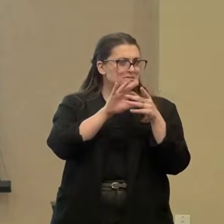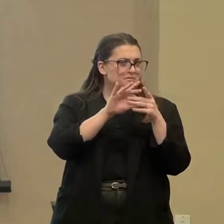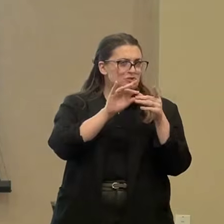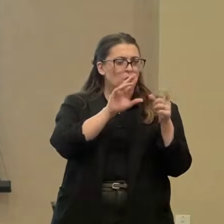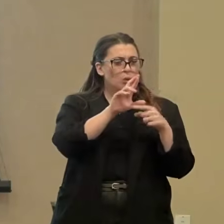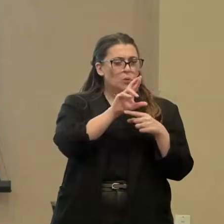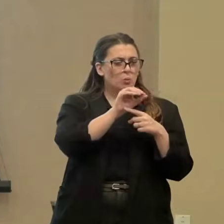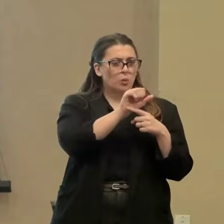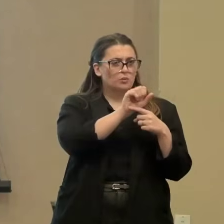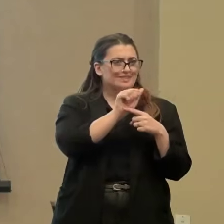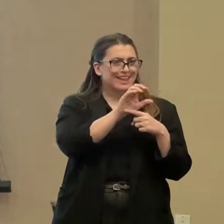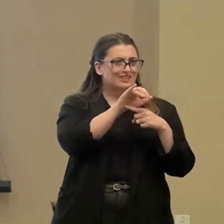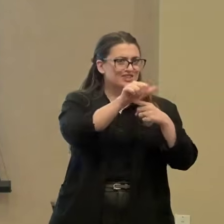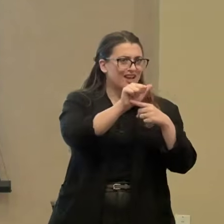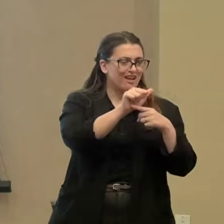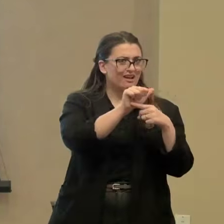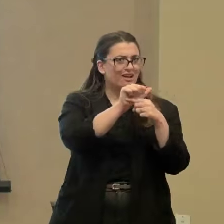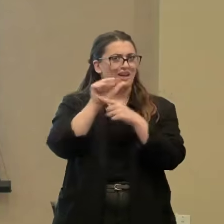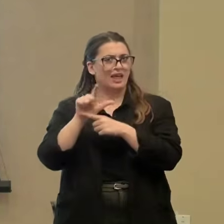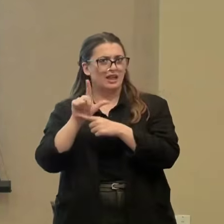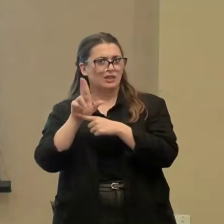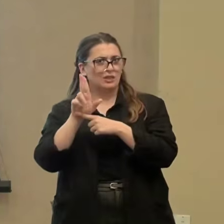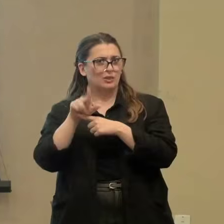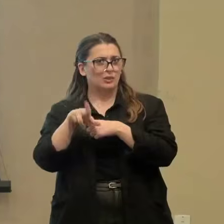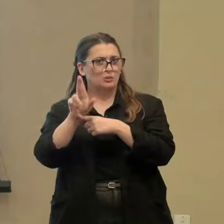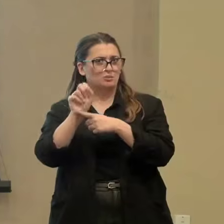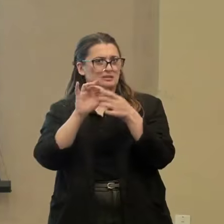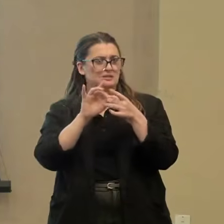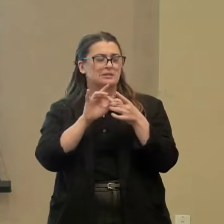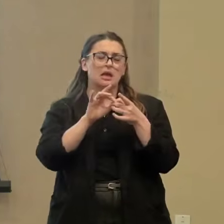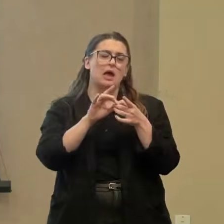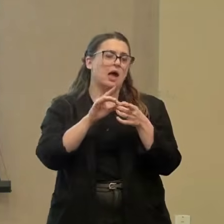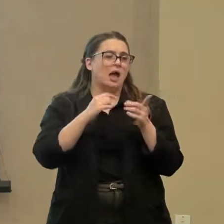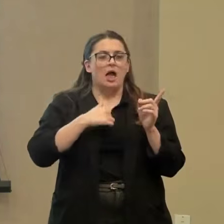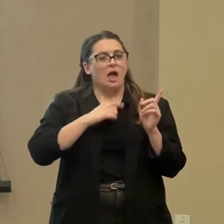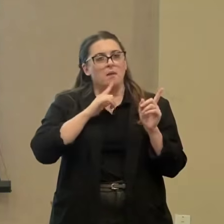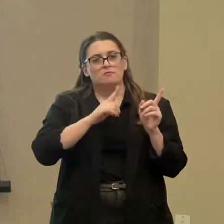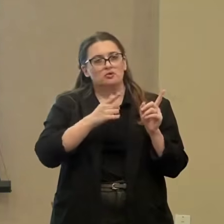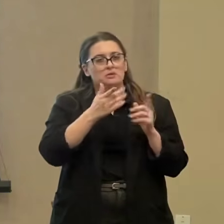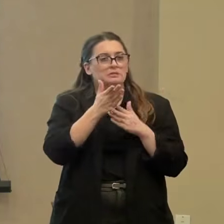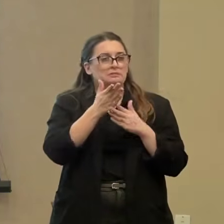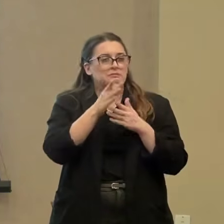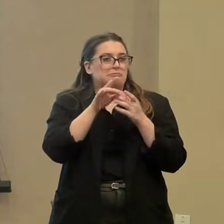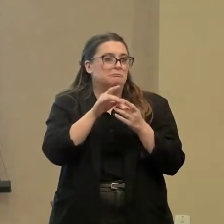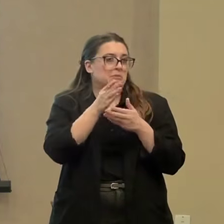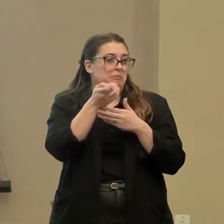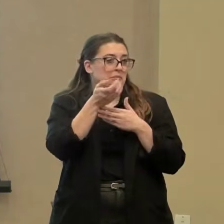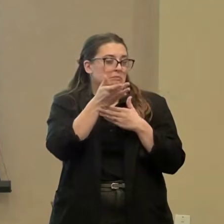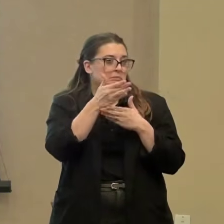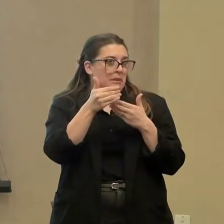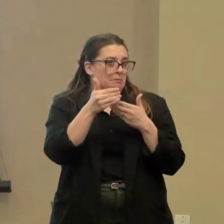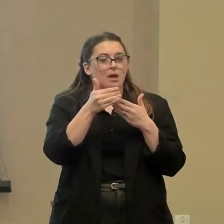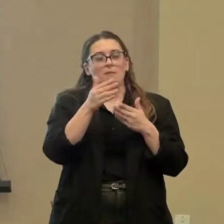and rosacea. I would imagine that there are a lot of, rosacea is one of the most